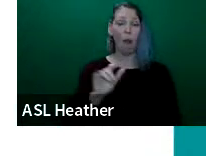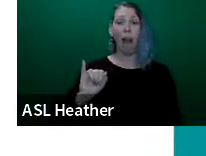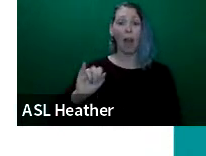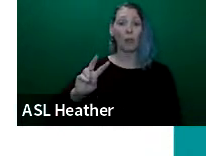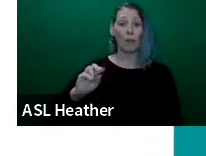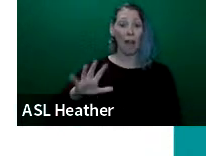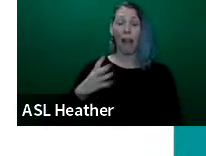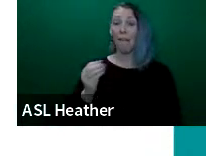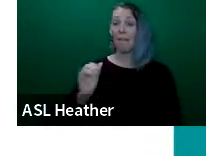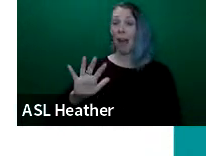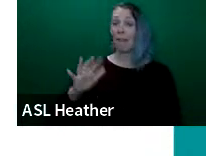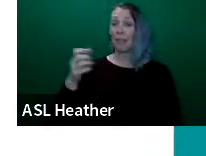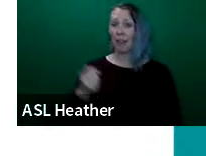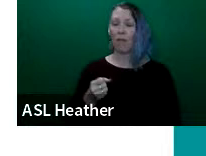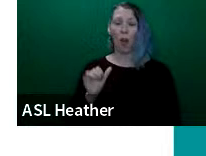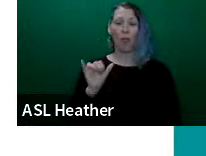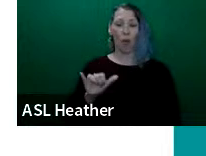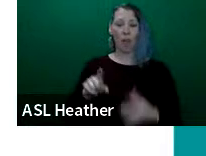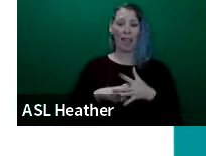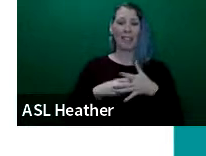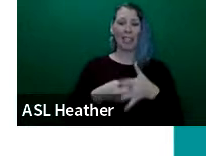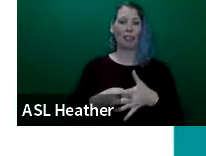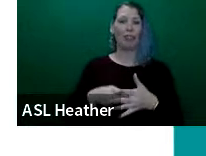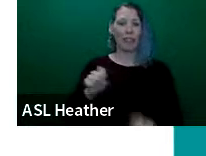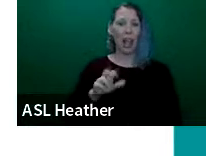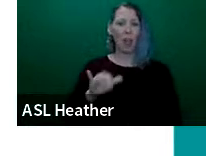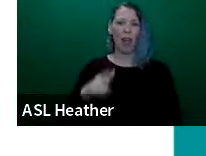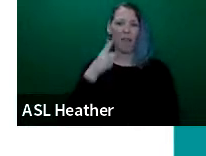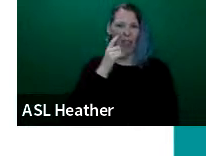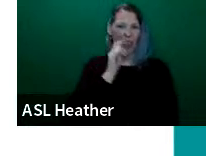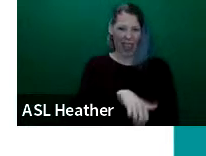I-205 and I-5 South, those initial takeaways are for that.